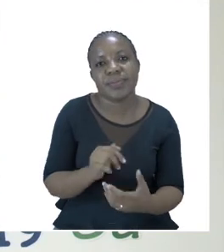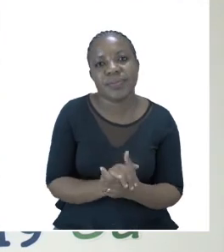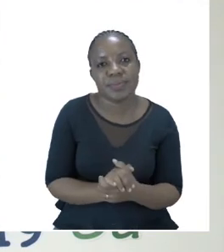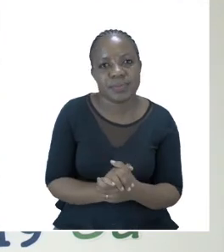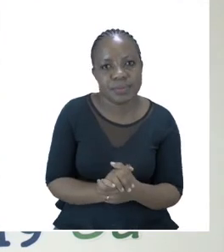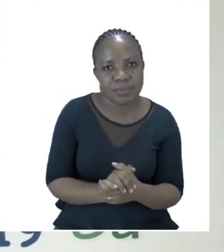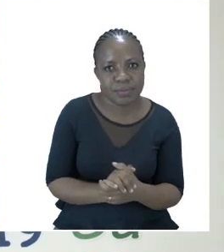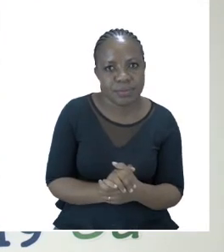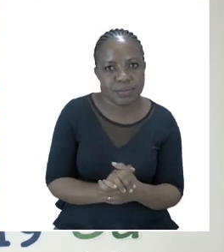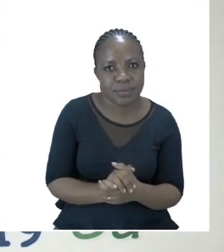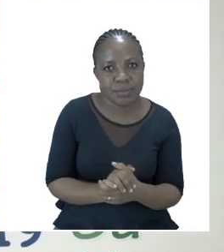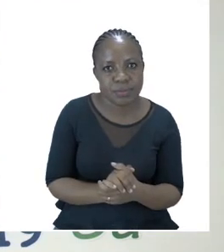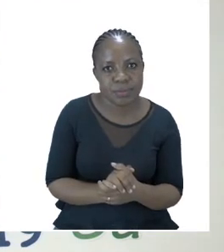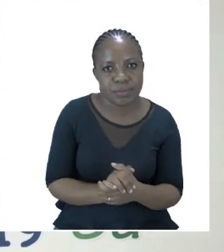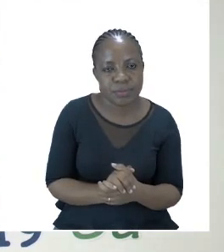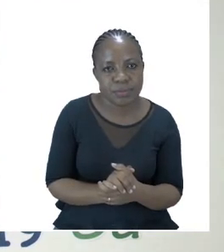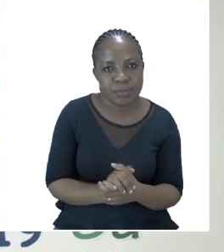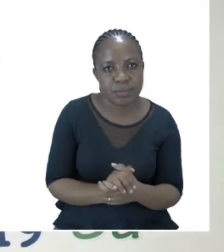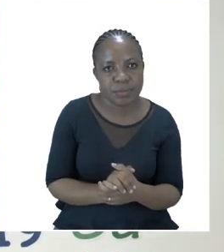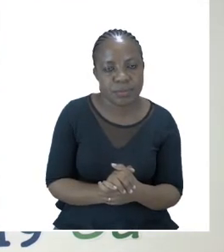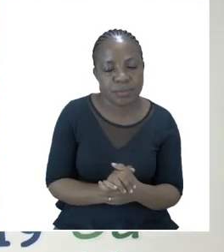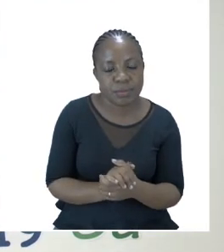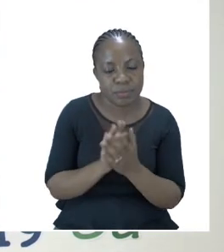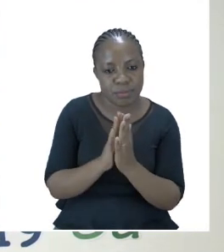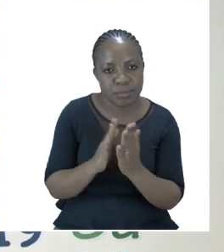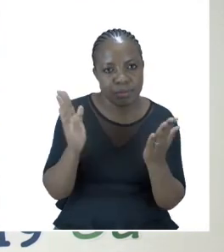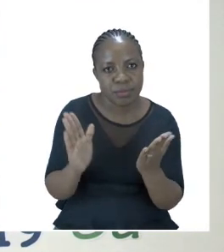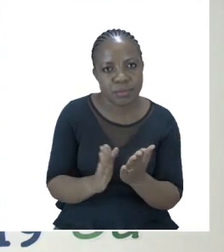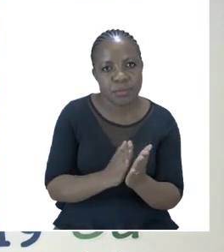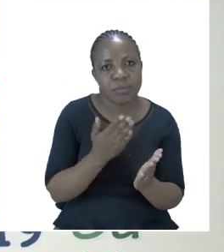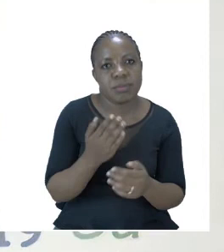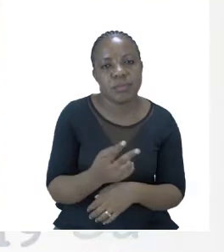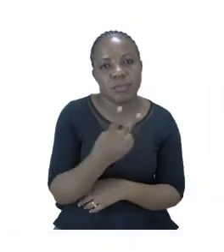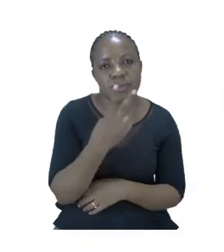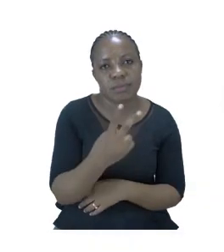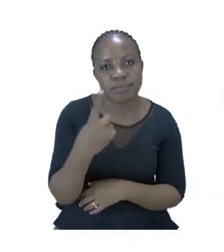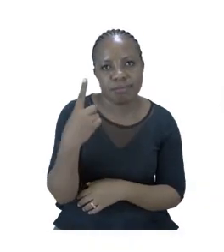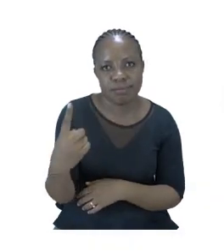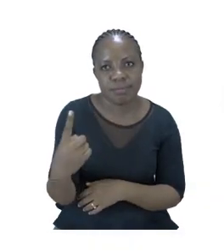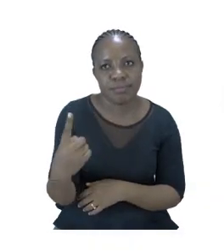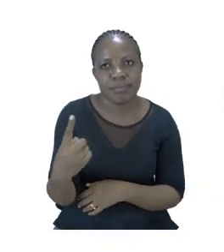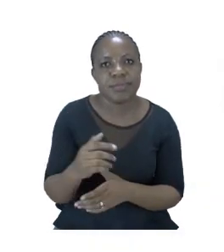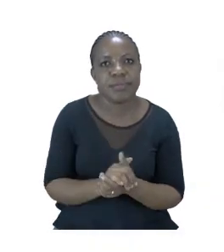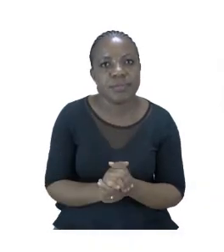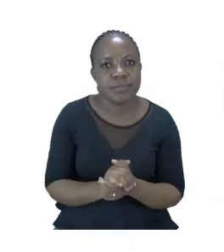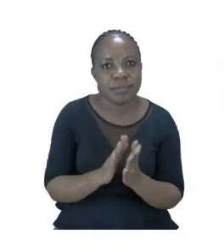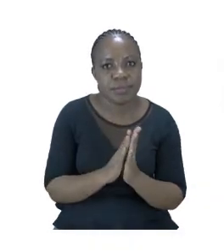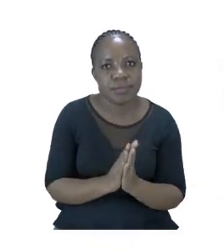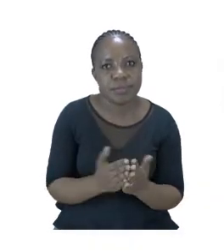let us take a look at our next exercise on page 21. On